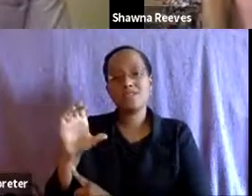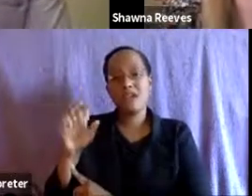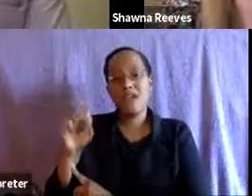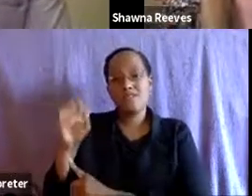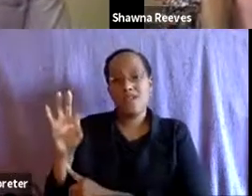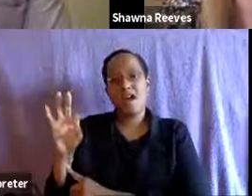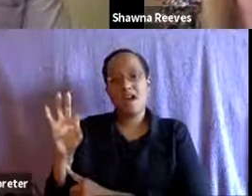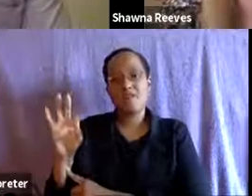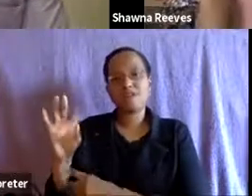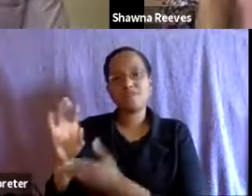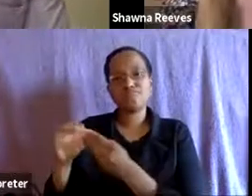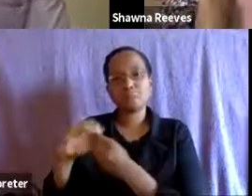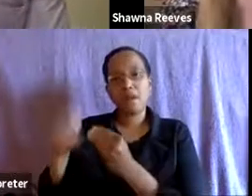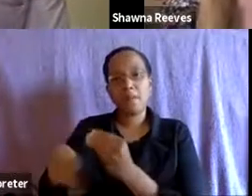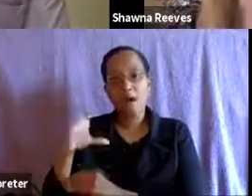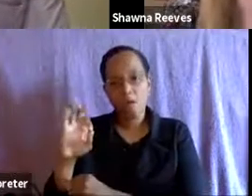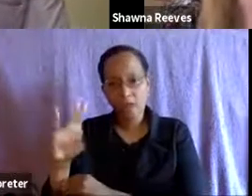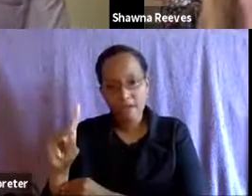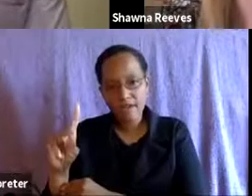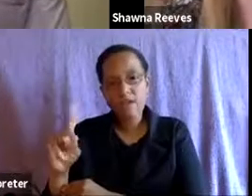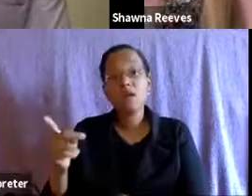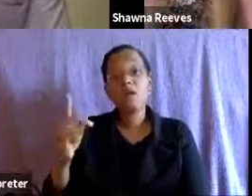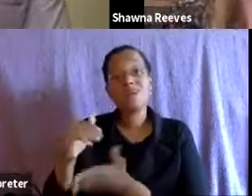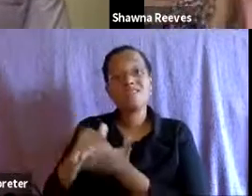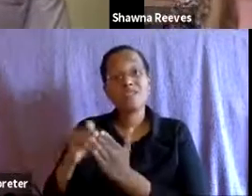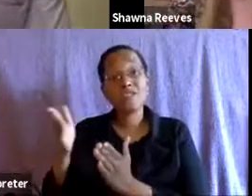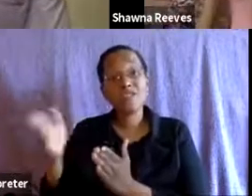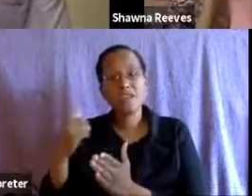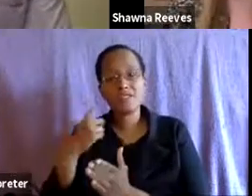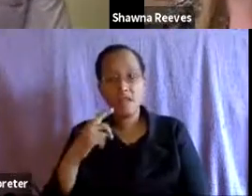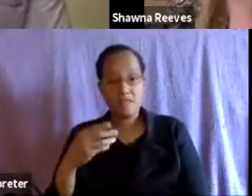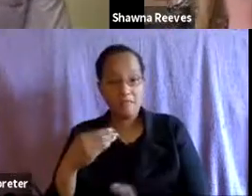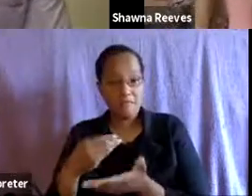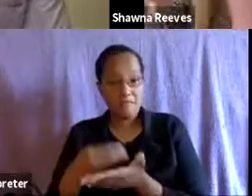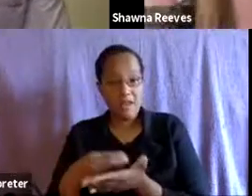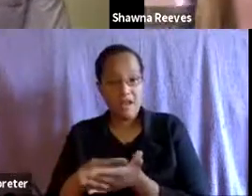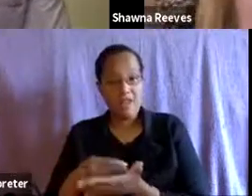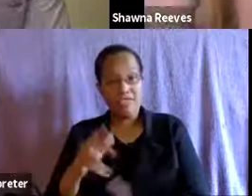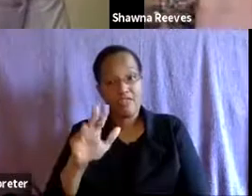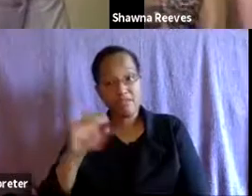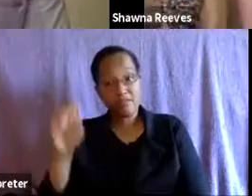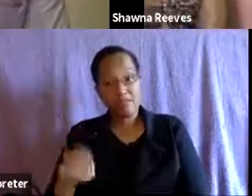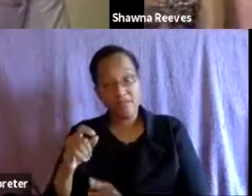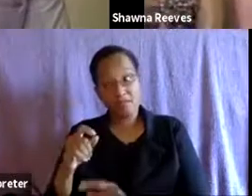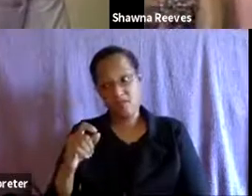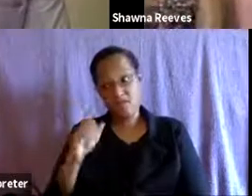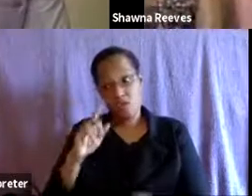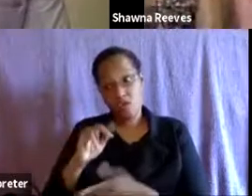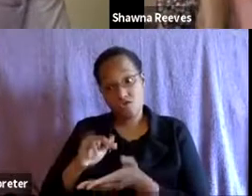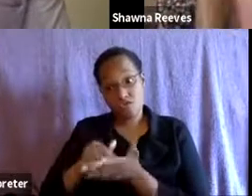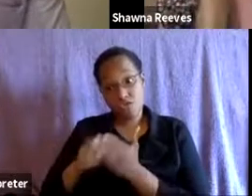done. And I'm glad you spoke to staffing. I was struck by something Dr. Charlene Harrington from UCSF said on